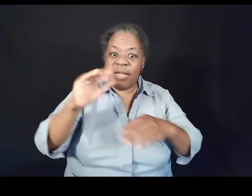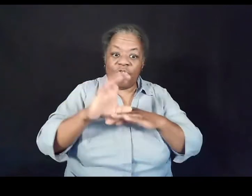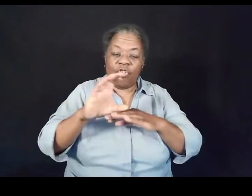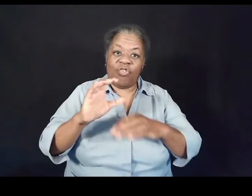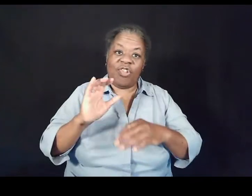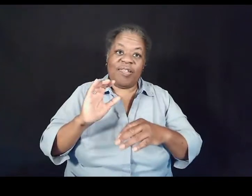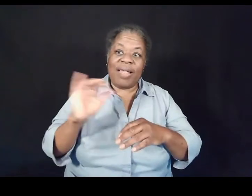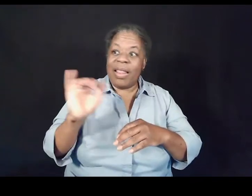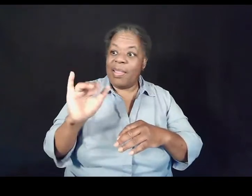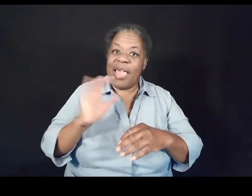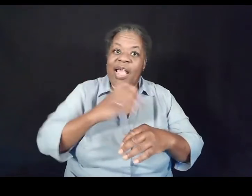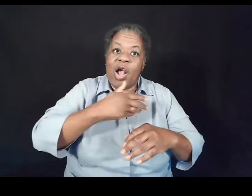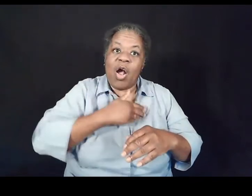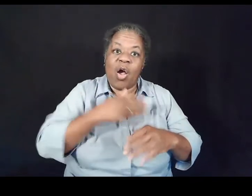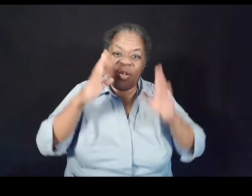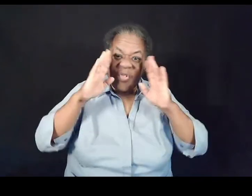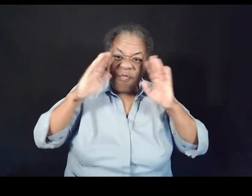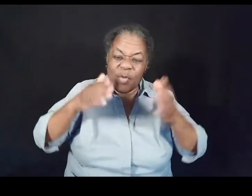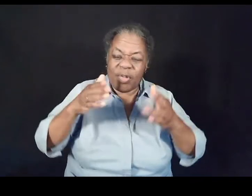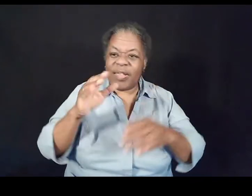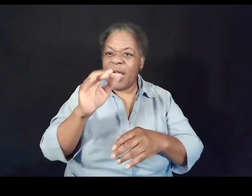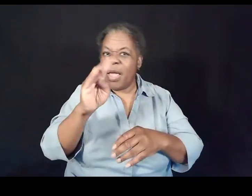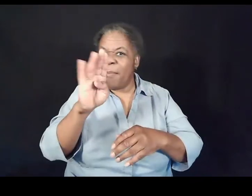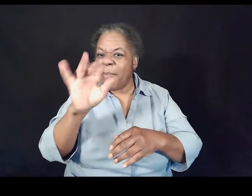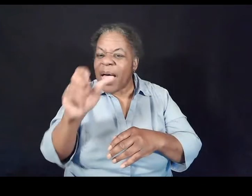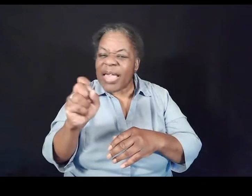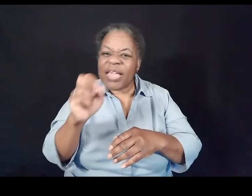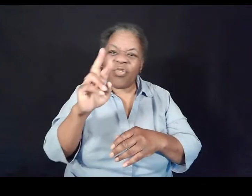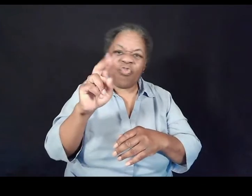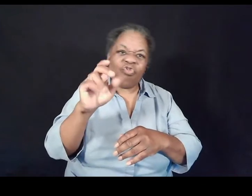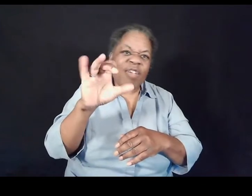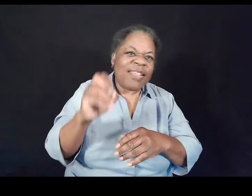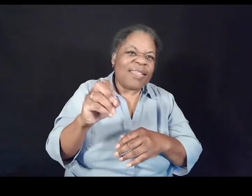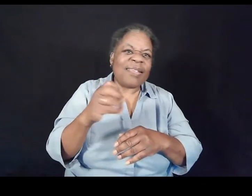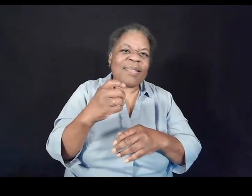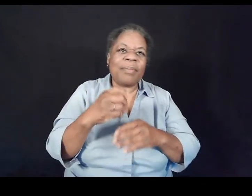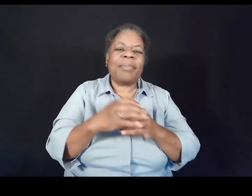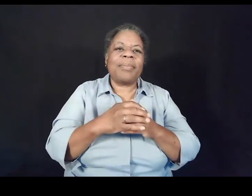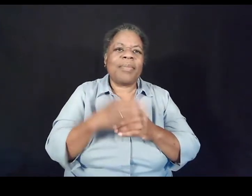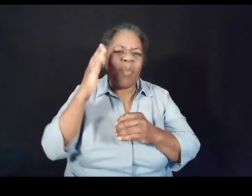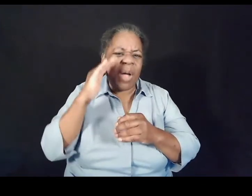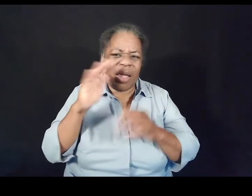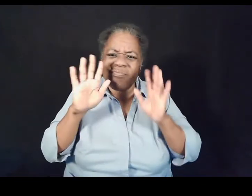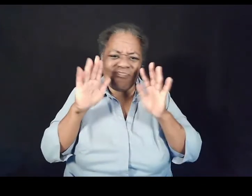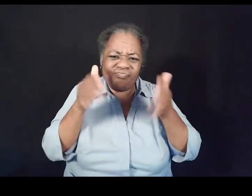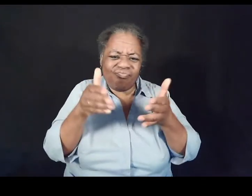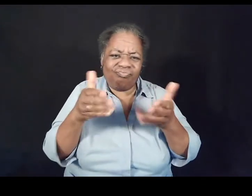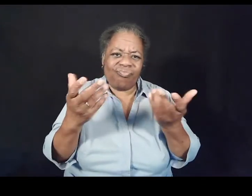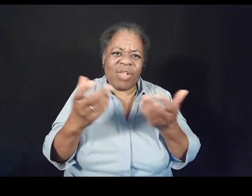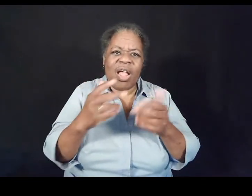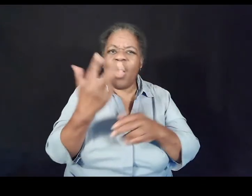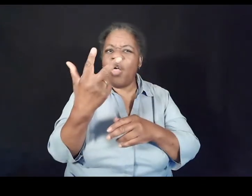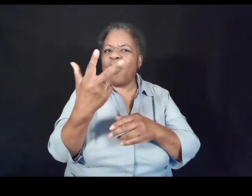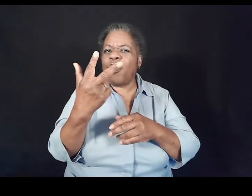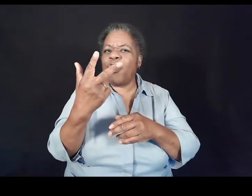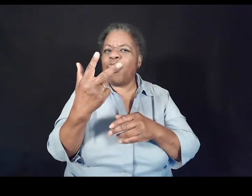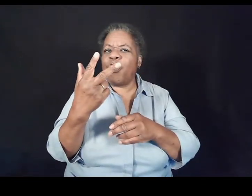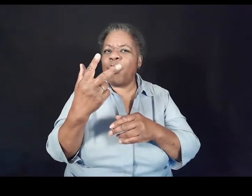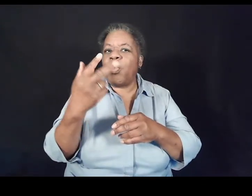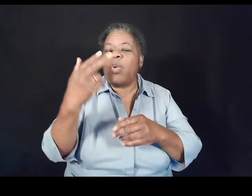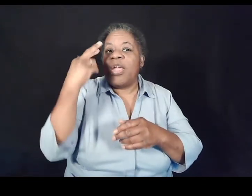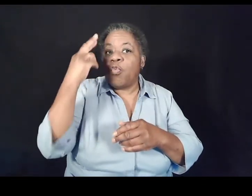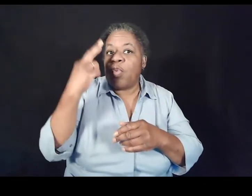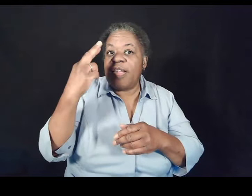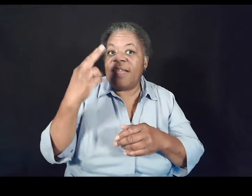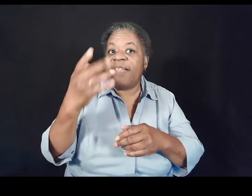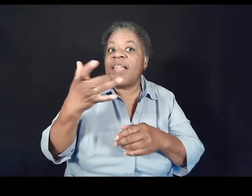addressed bias and racism more often in recent years? Well, James is going to offer three reasons why favoritism is